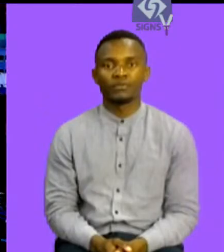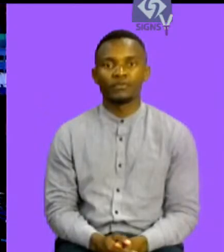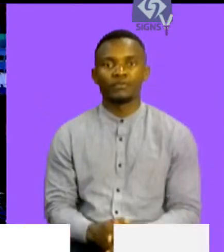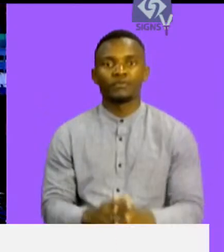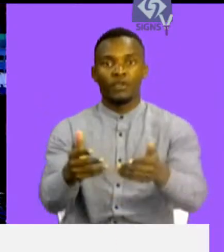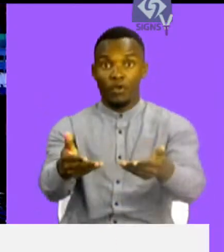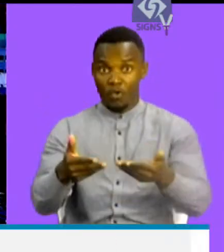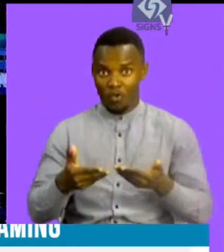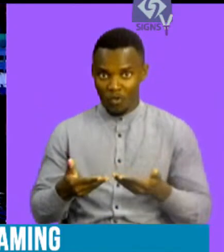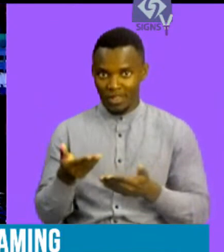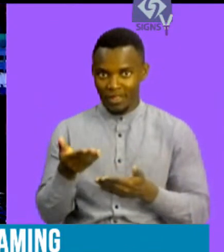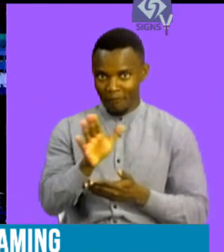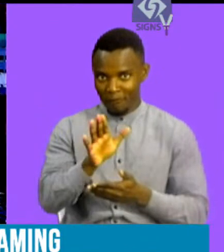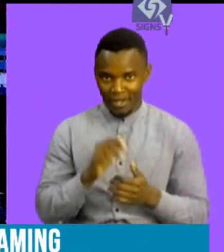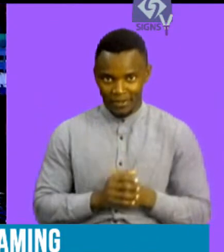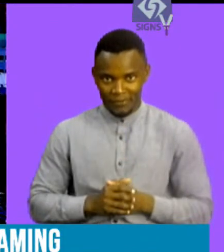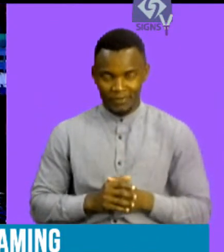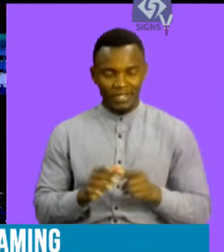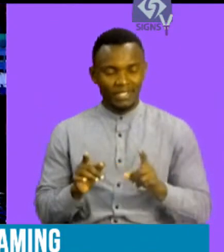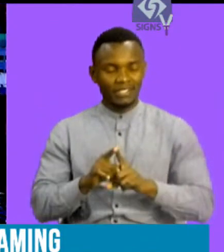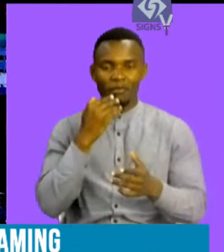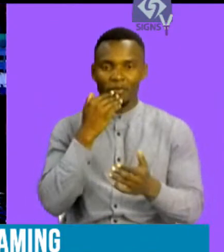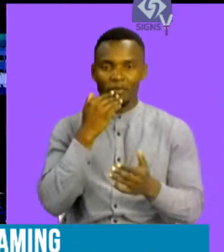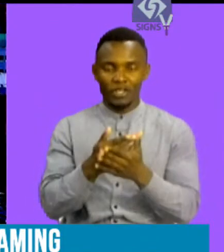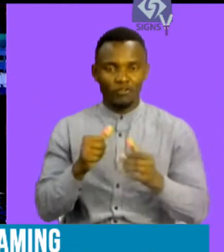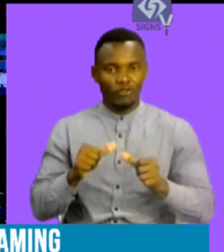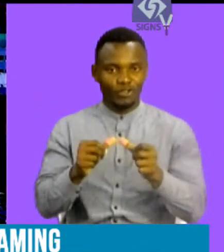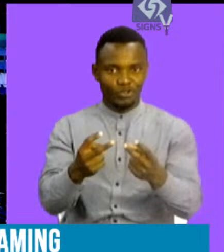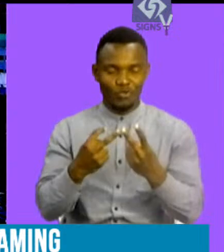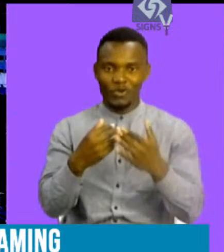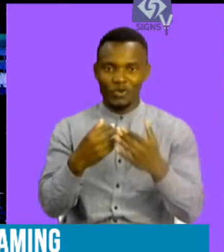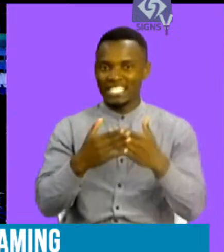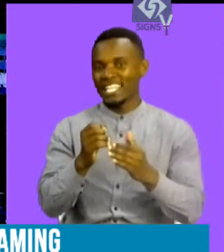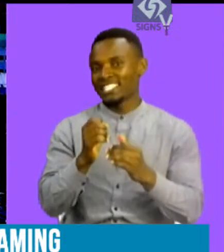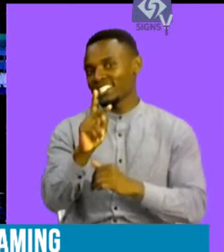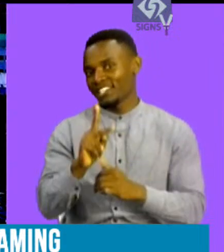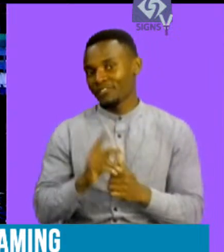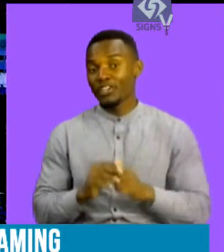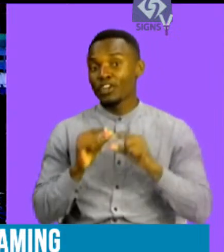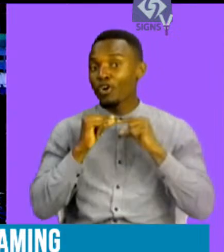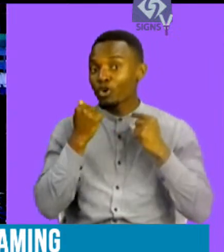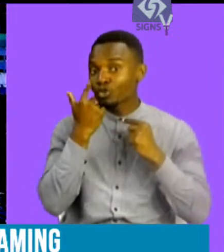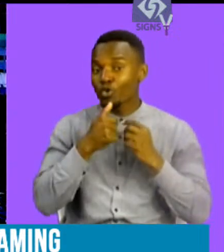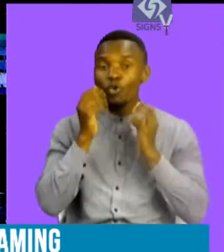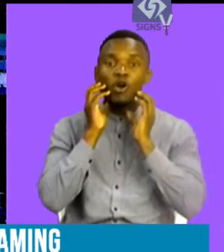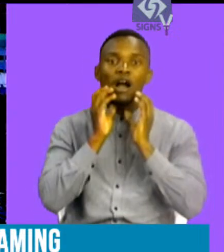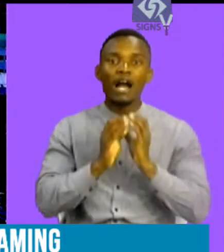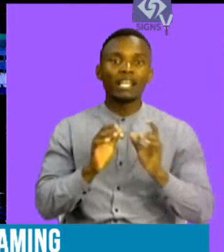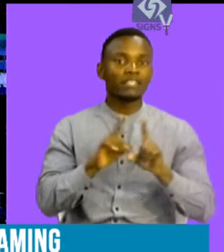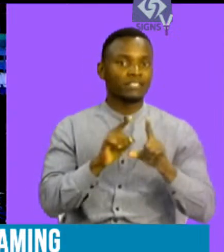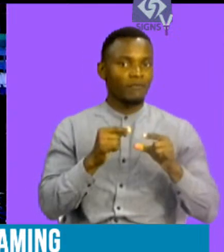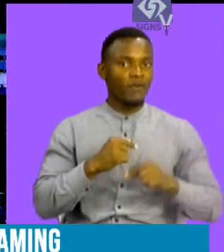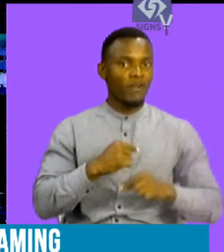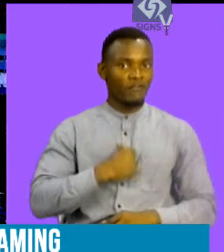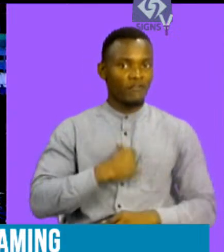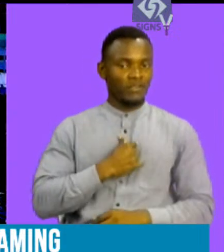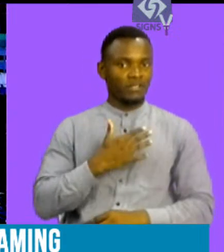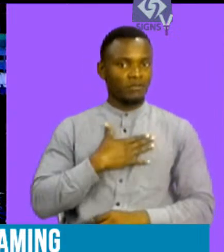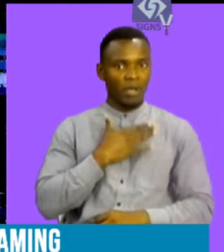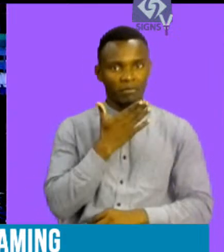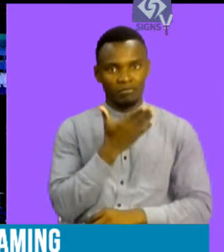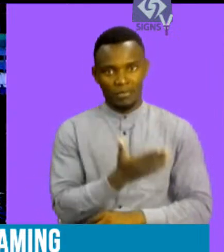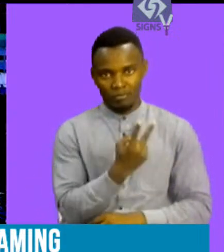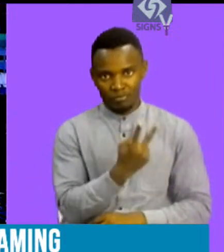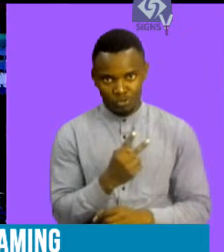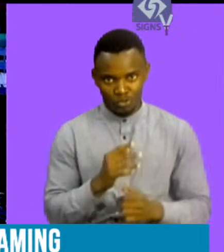Back from that break, and we are glad you're still watching Science TV with me, Alan Hamilton. My guests in studio this morning